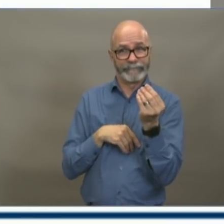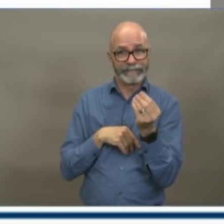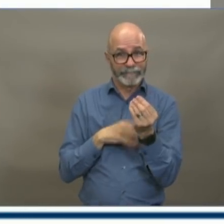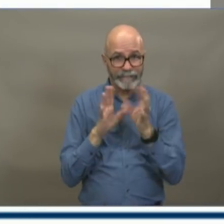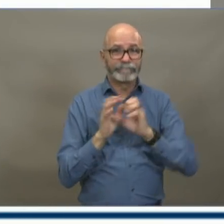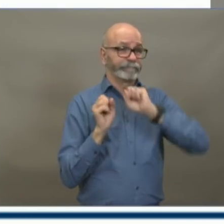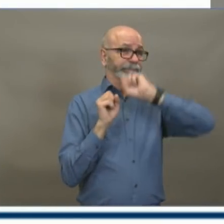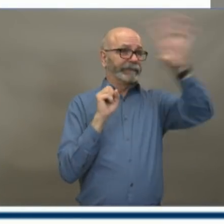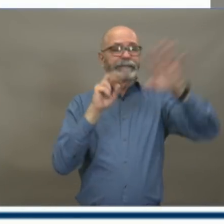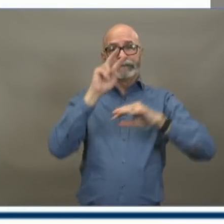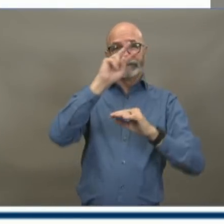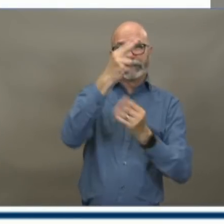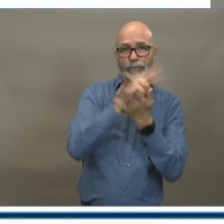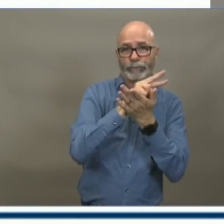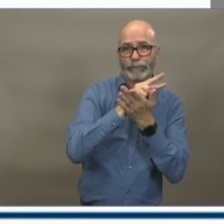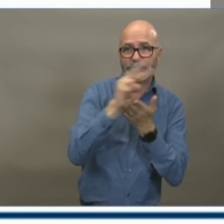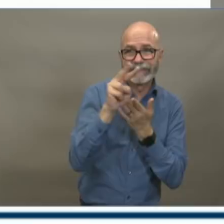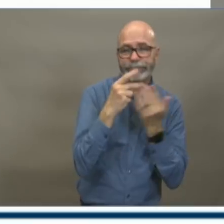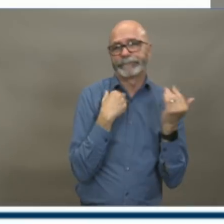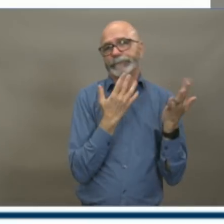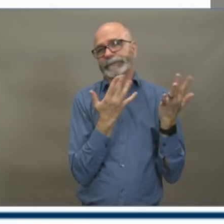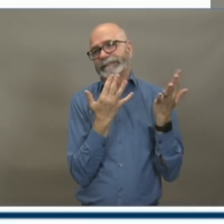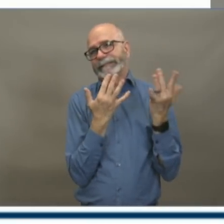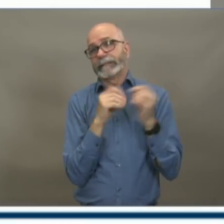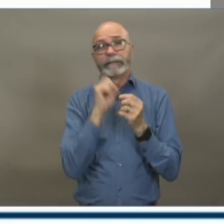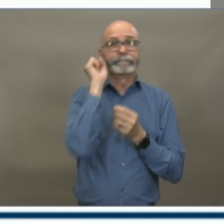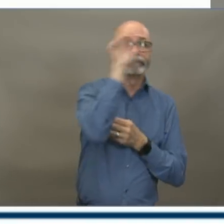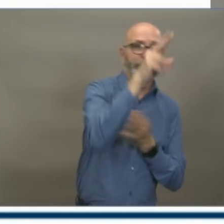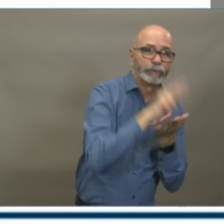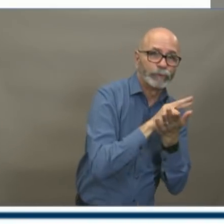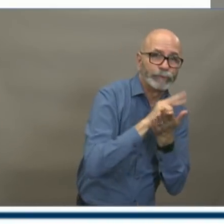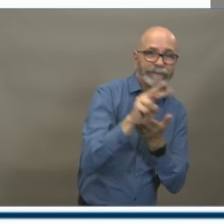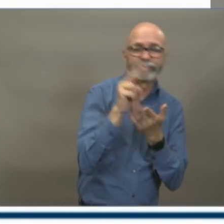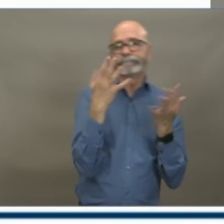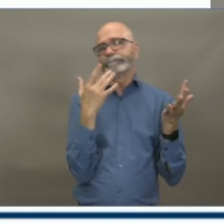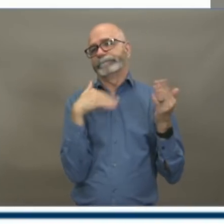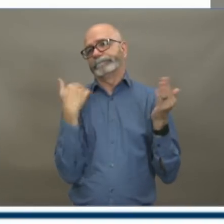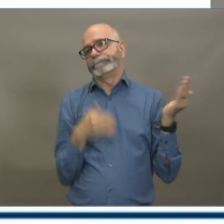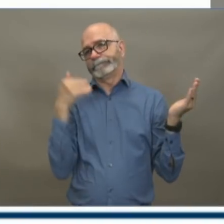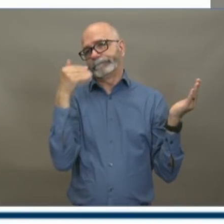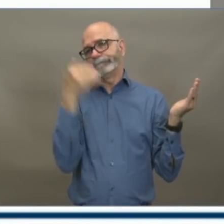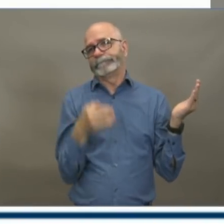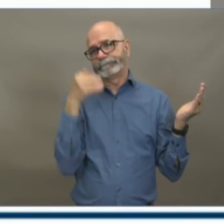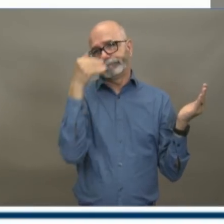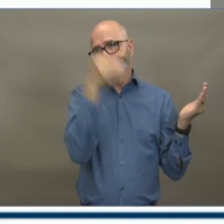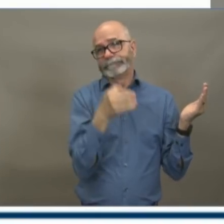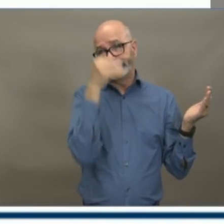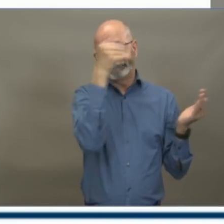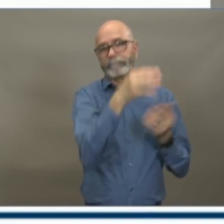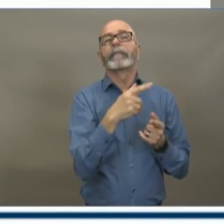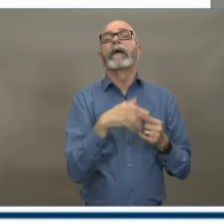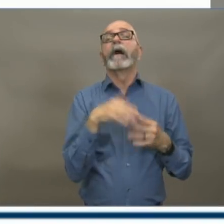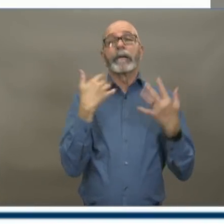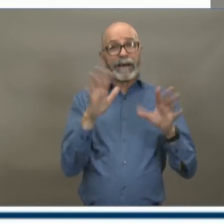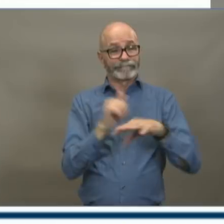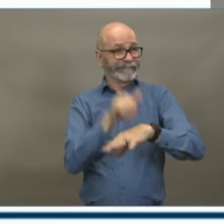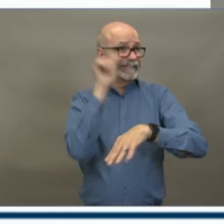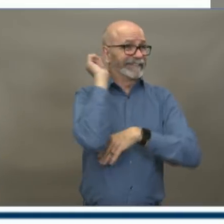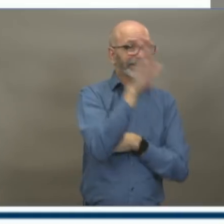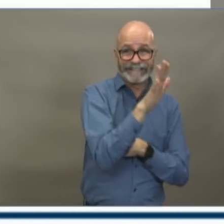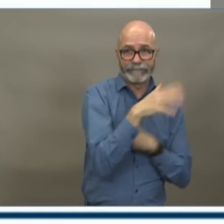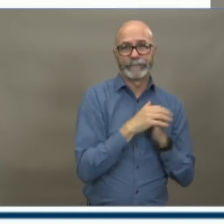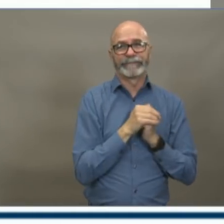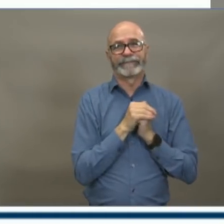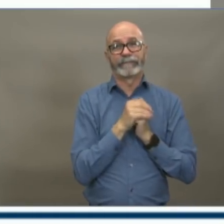expect at the most frequent we'd get a batch of results every 2 weeks, but acknowledging that there's a lot of pressure on the